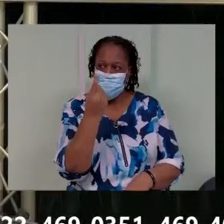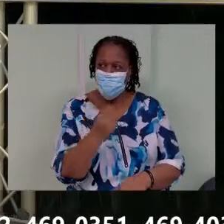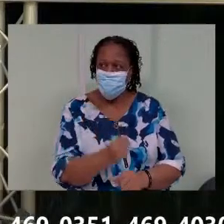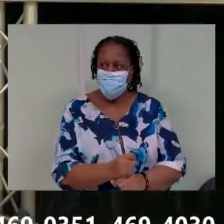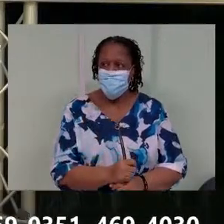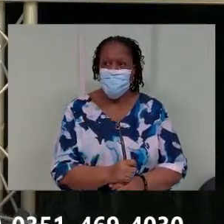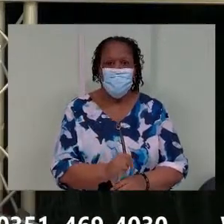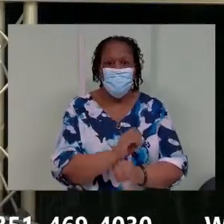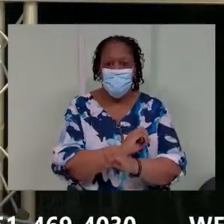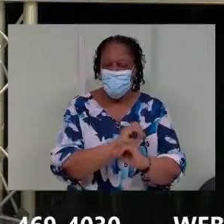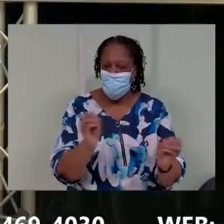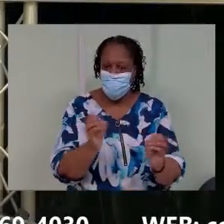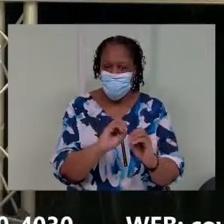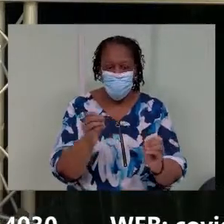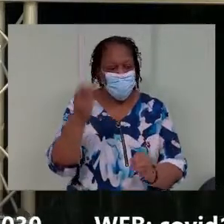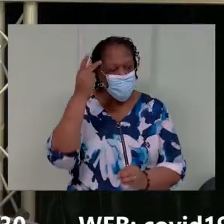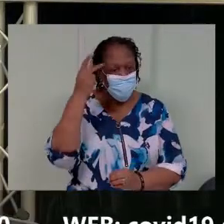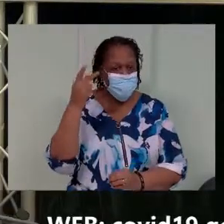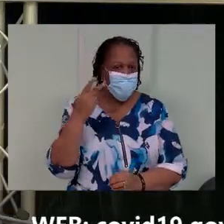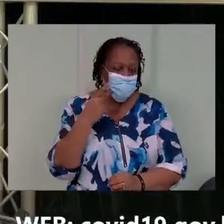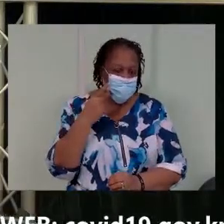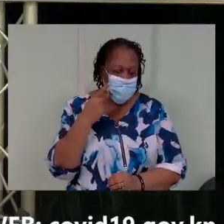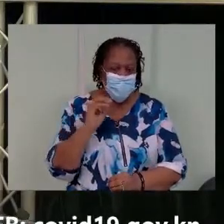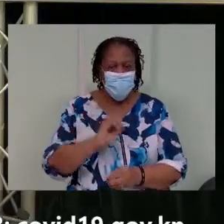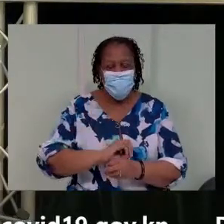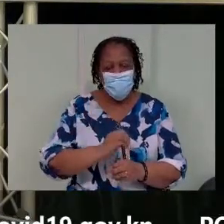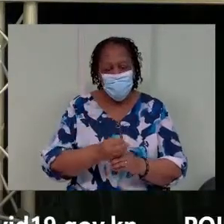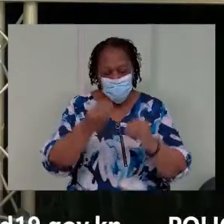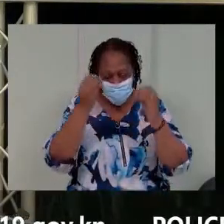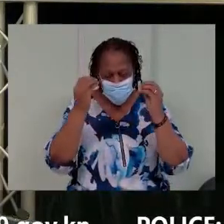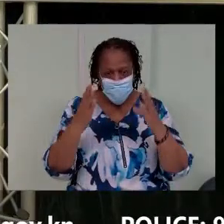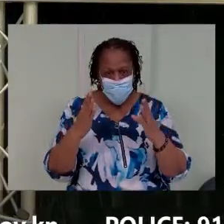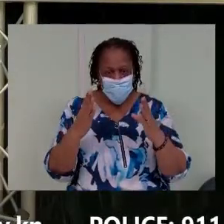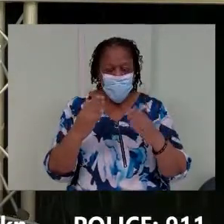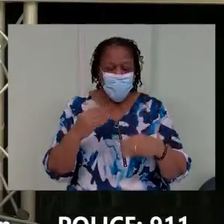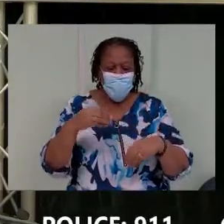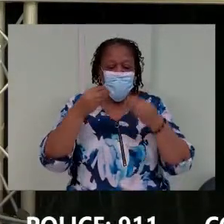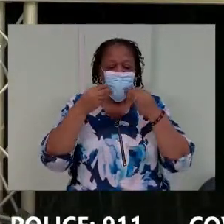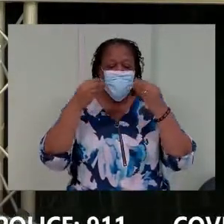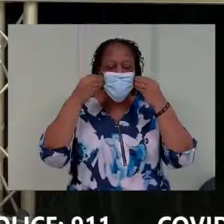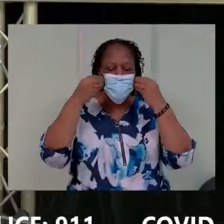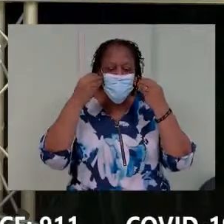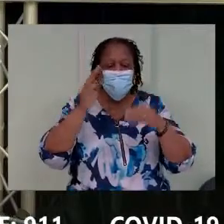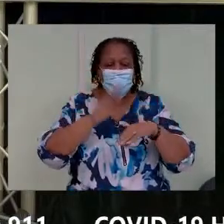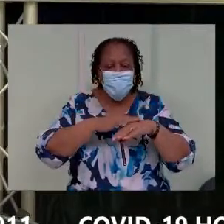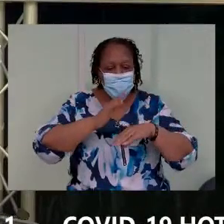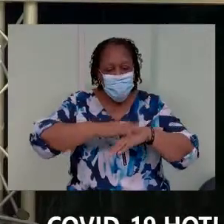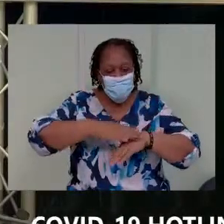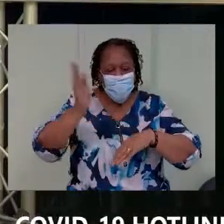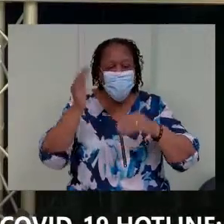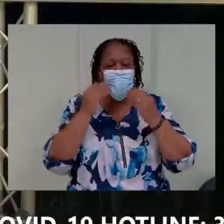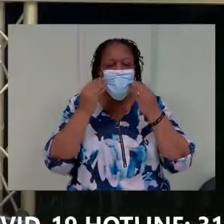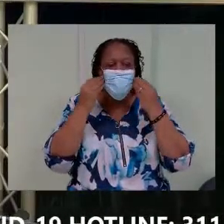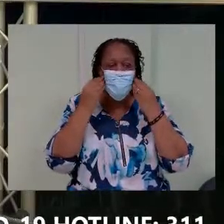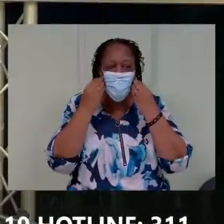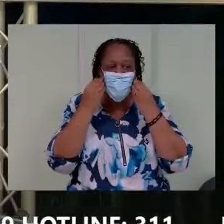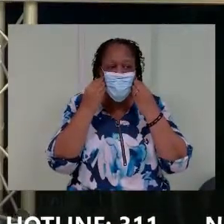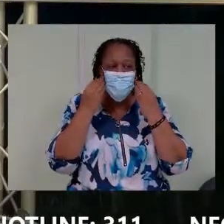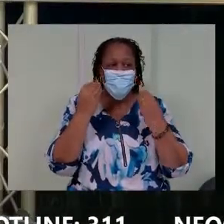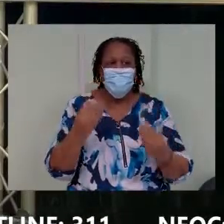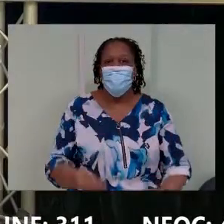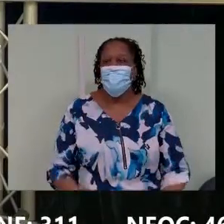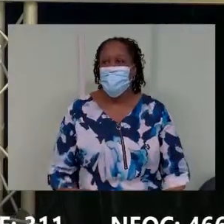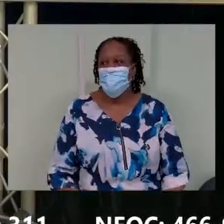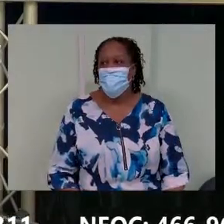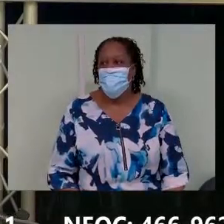of adult supervision for providing for the putting on or taking off of the mask. So persons who are between the